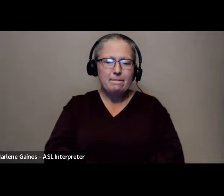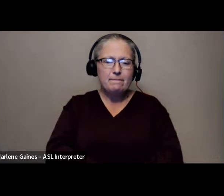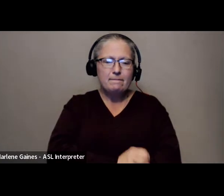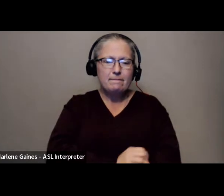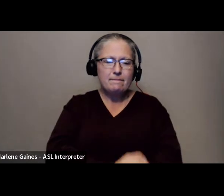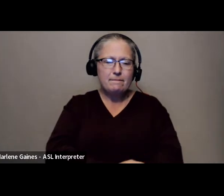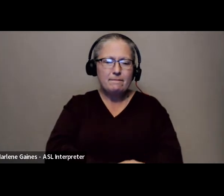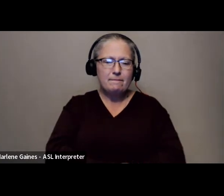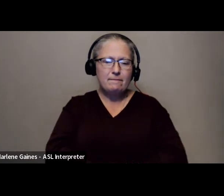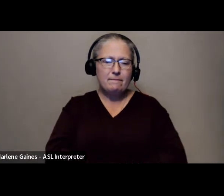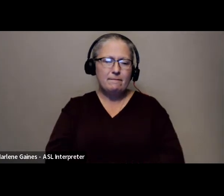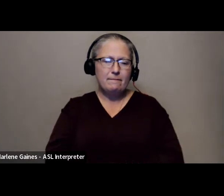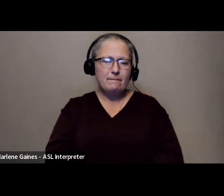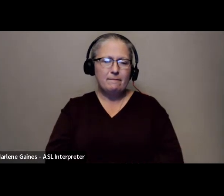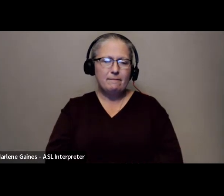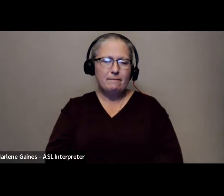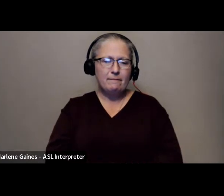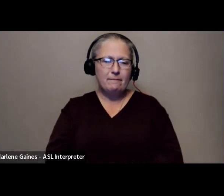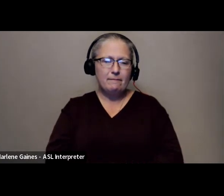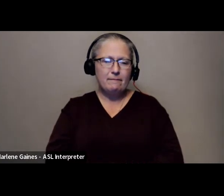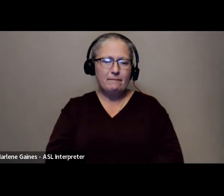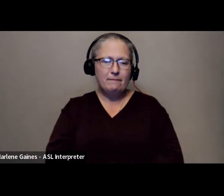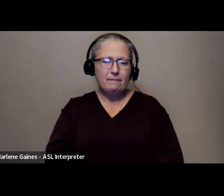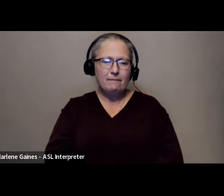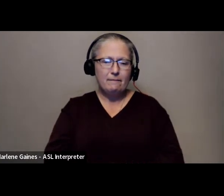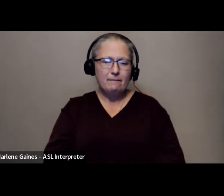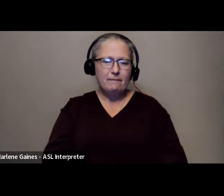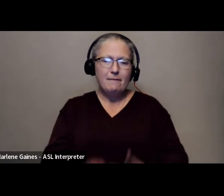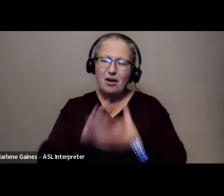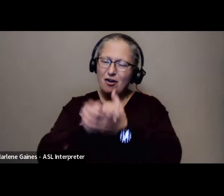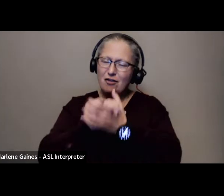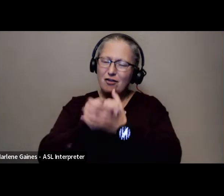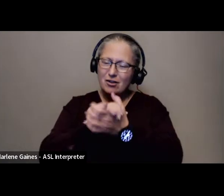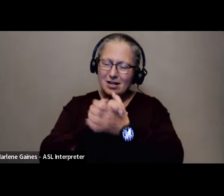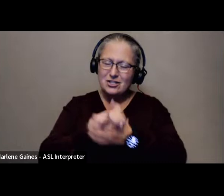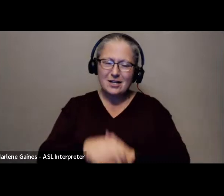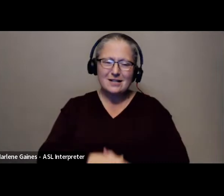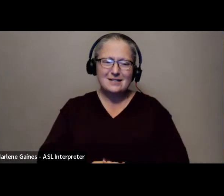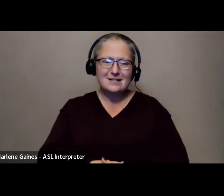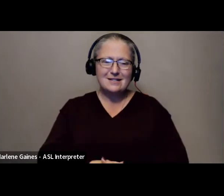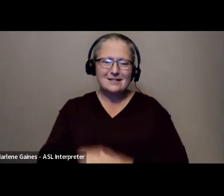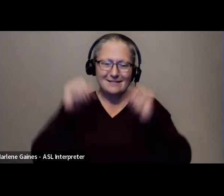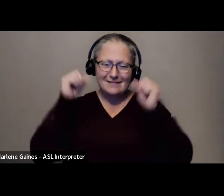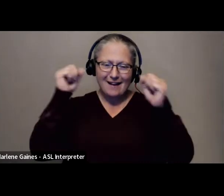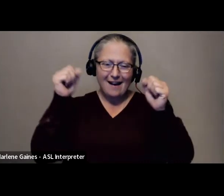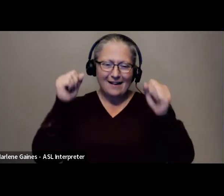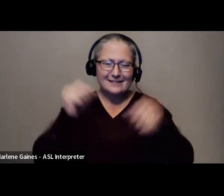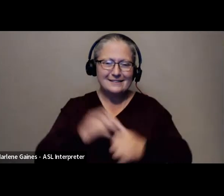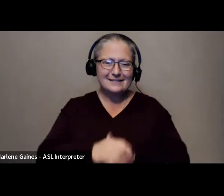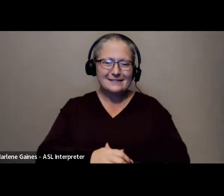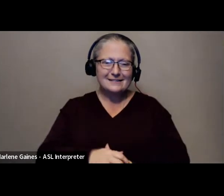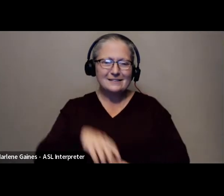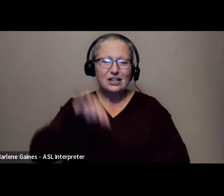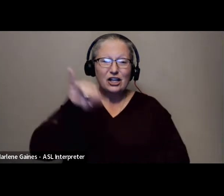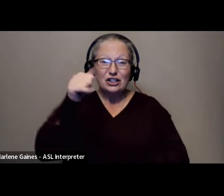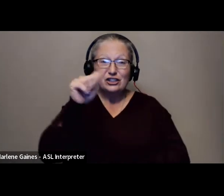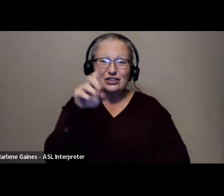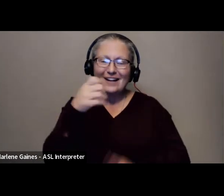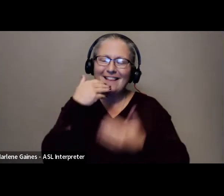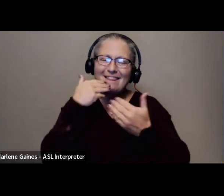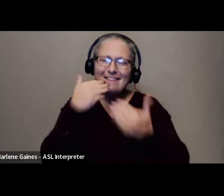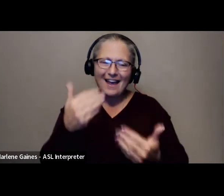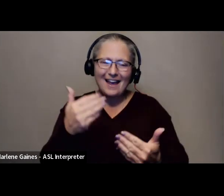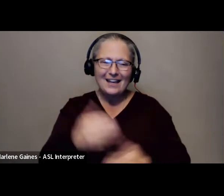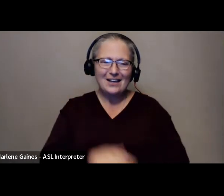It's okay. Yeah. Bravo. Congratulations. Yes. Jade, thank you.